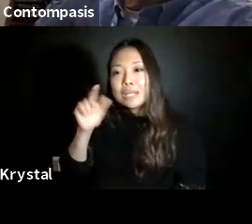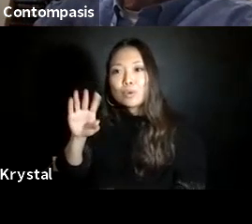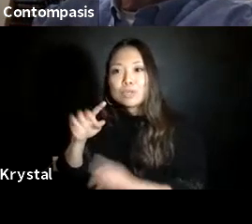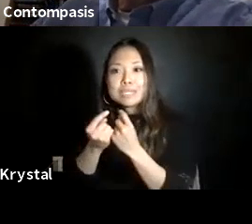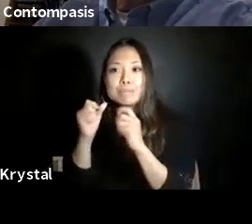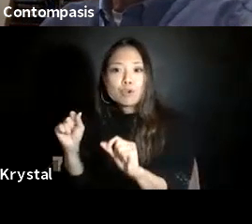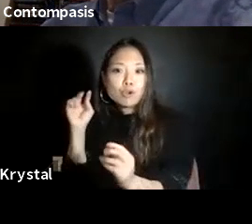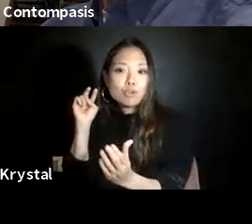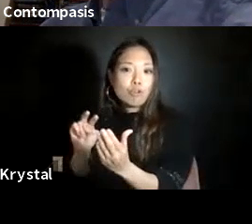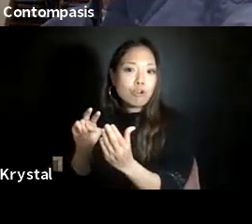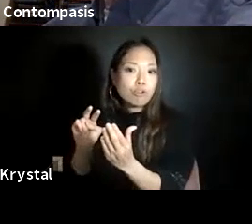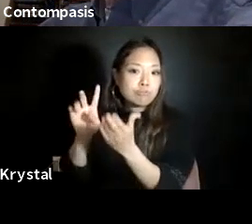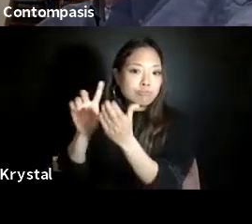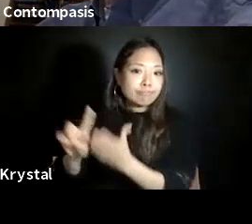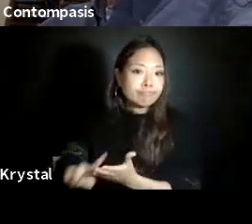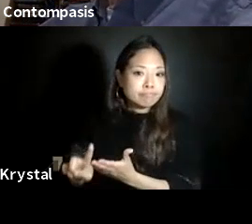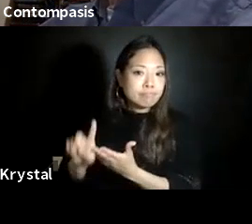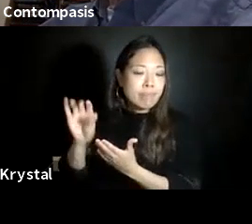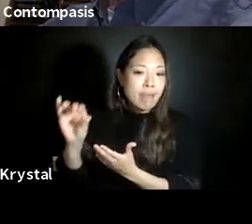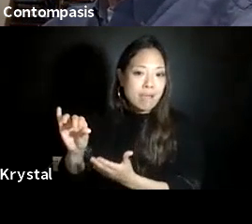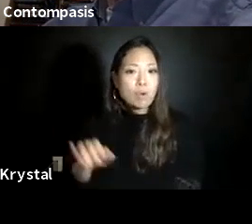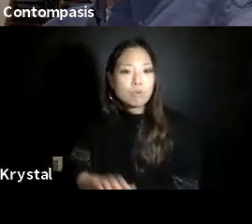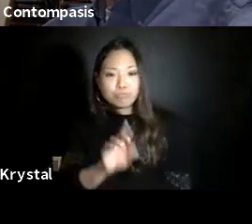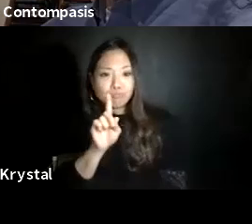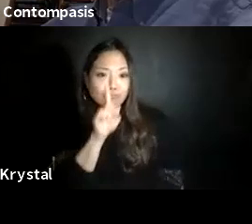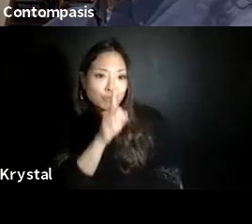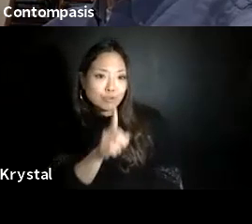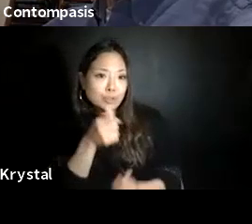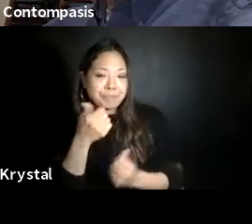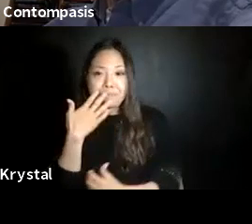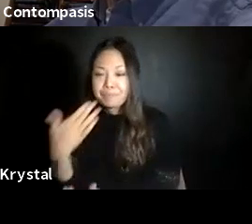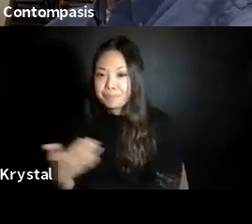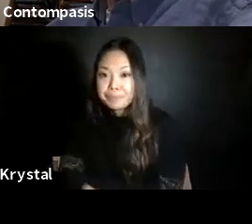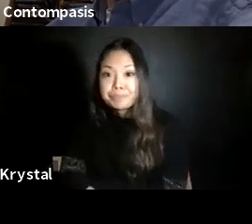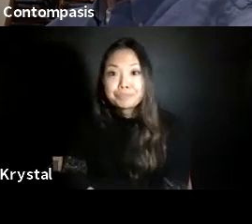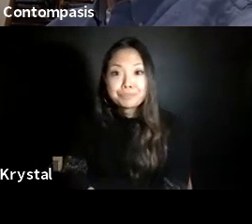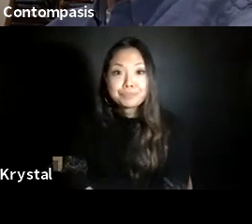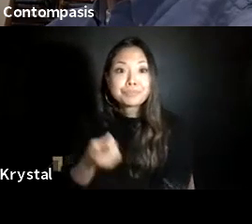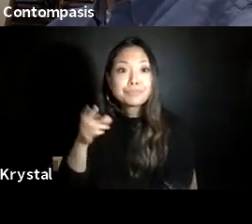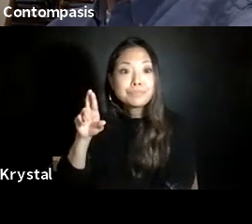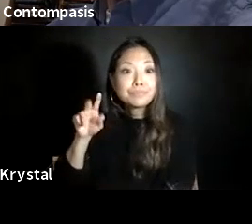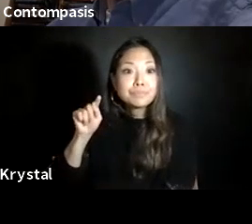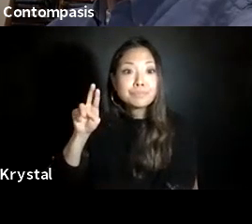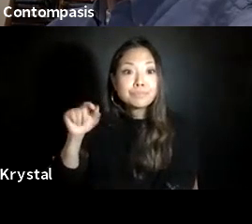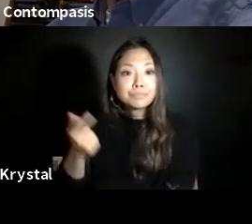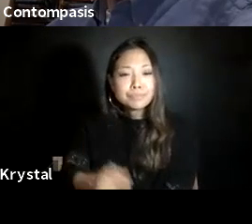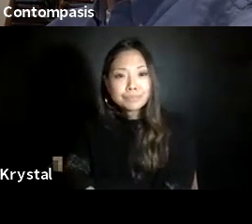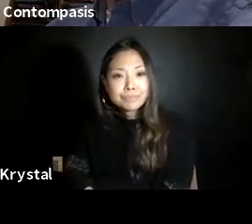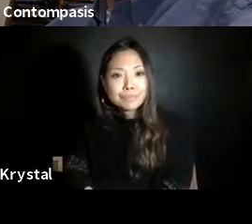do that. Thank you. Dr. Tung? How would this set